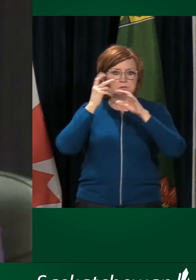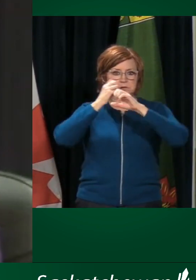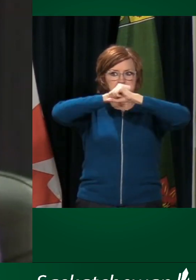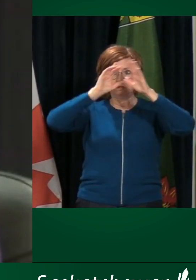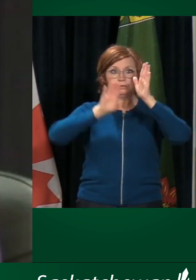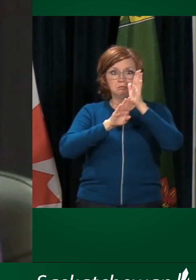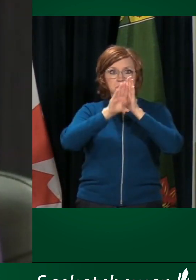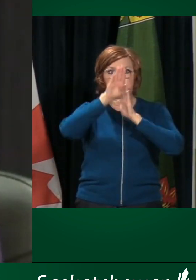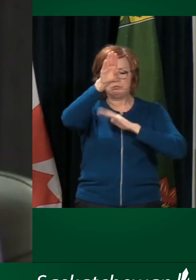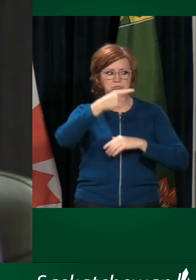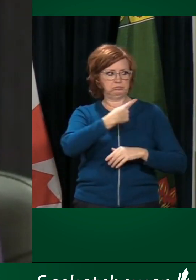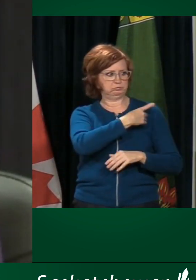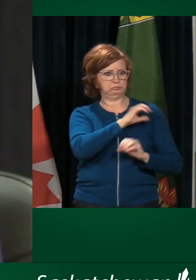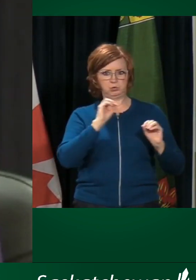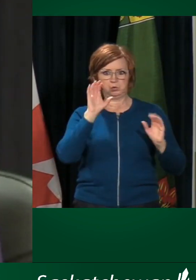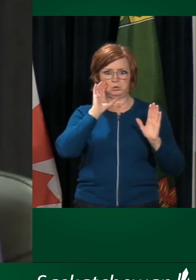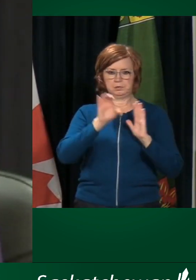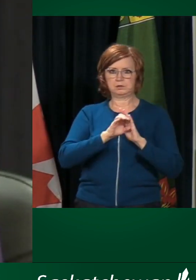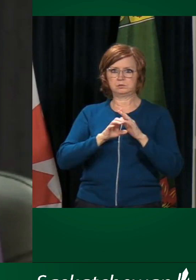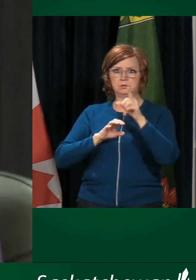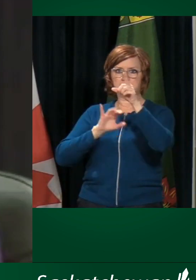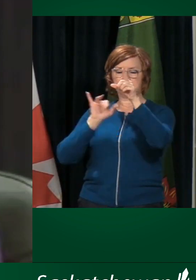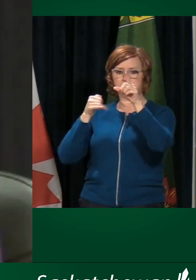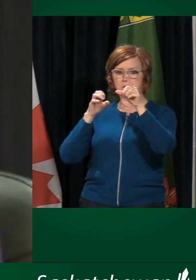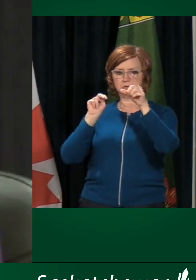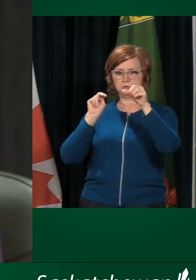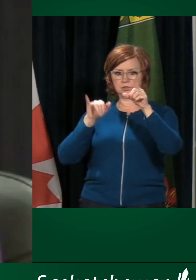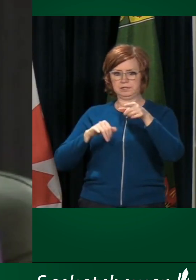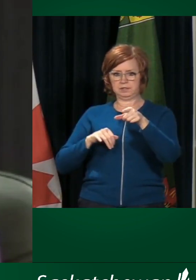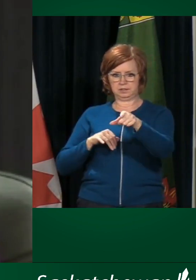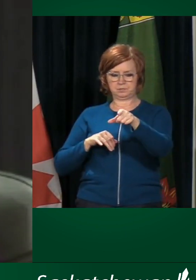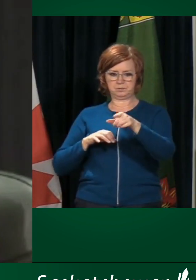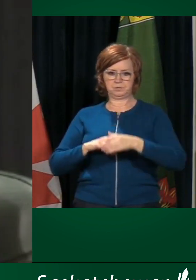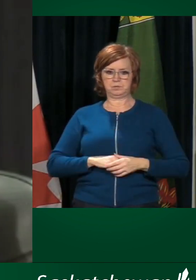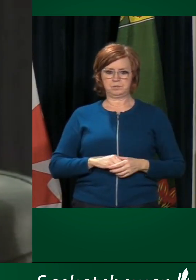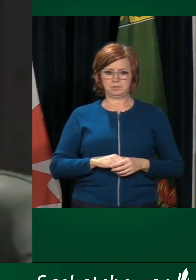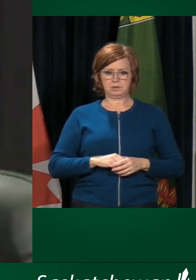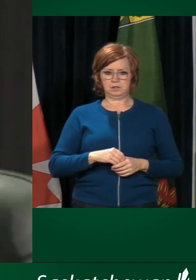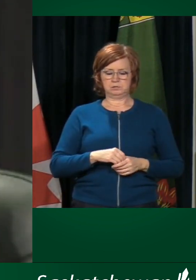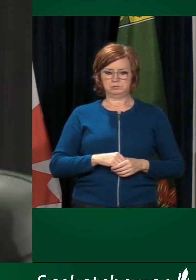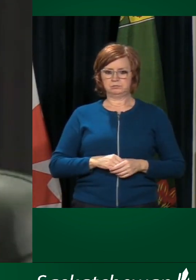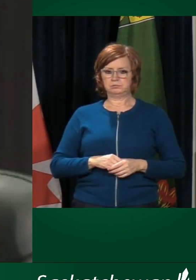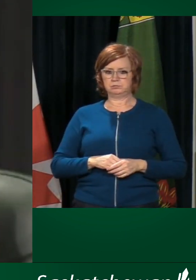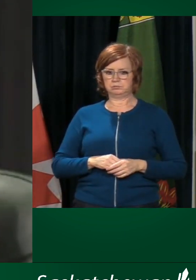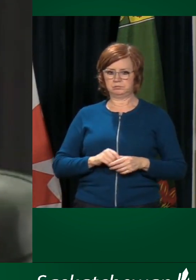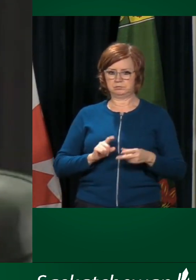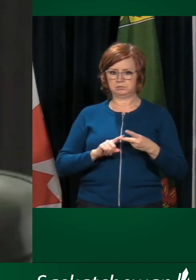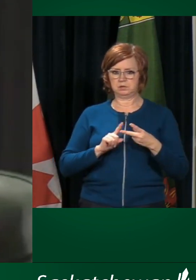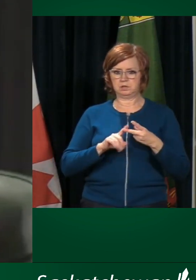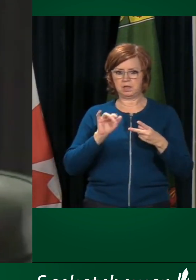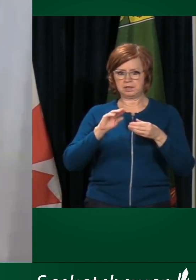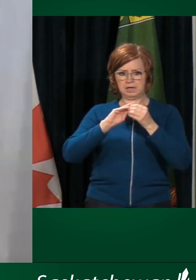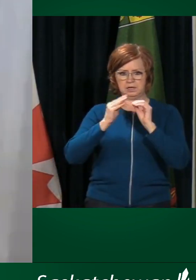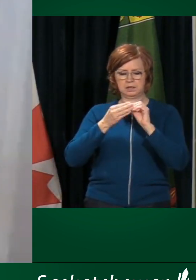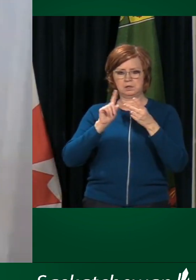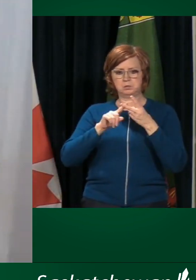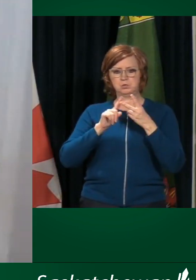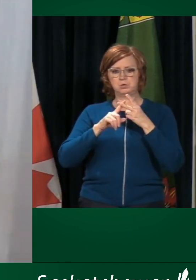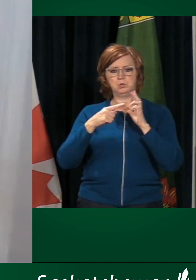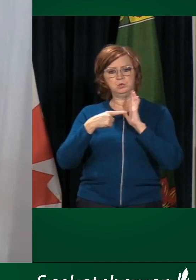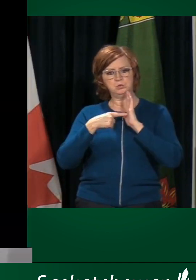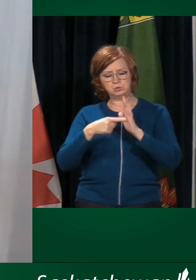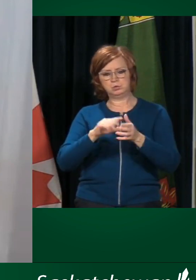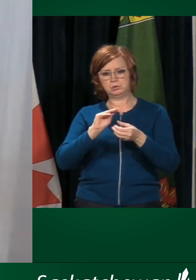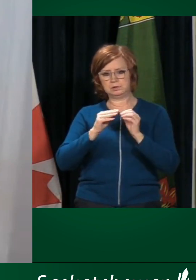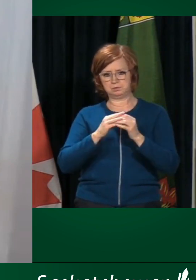Jenny, do you want to take that question? Yeah, absolutely. So the effective reproductive number is actually a representation